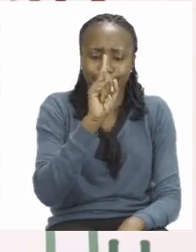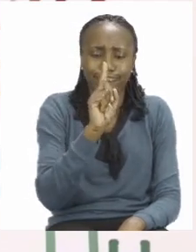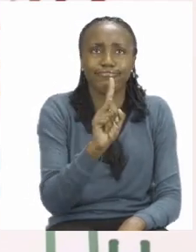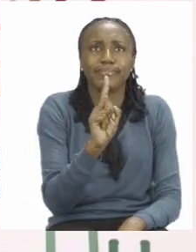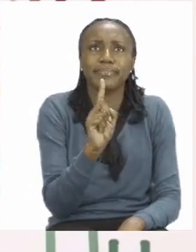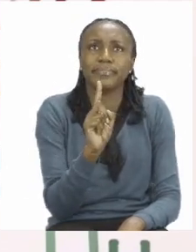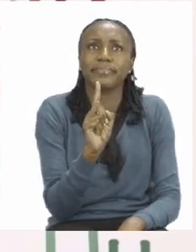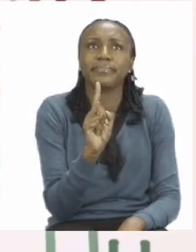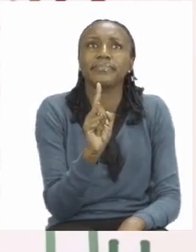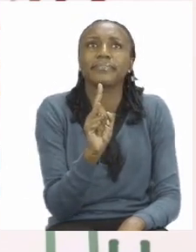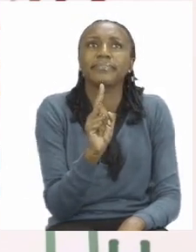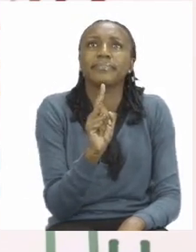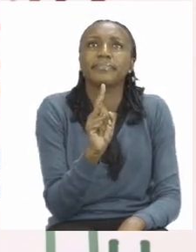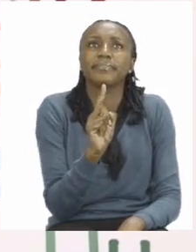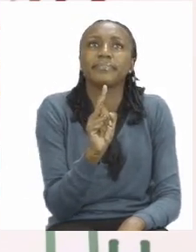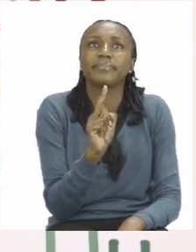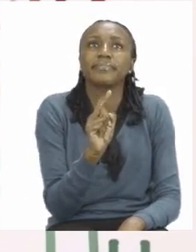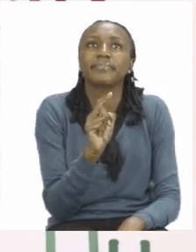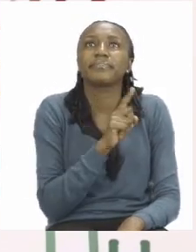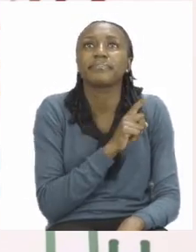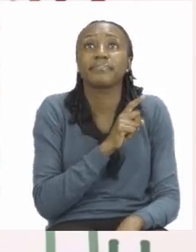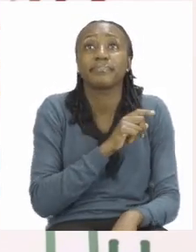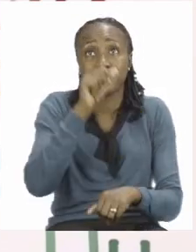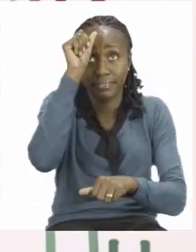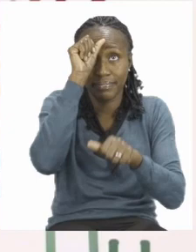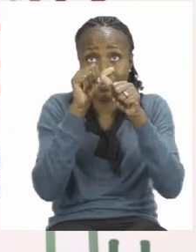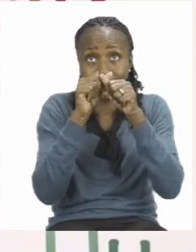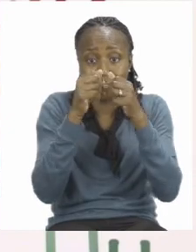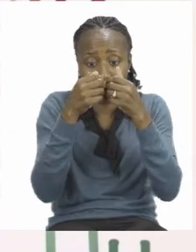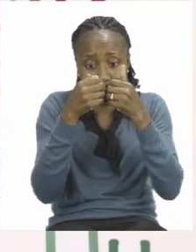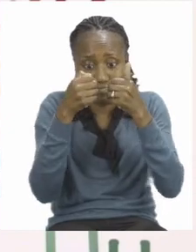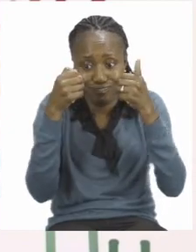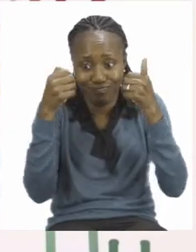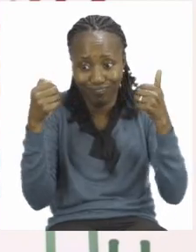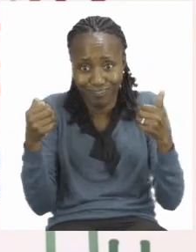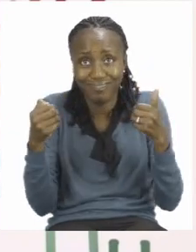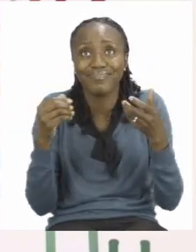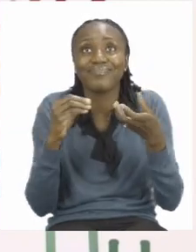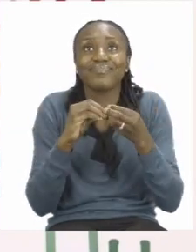No, we need to remember decompose to break it down.